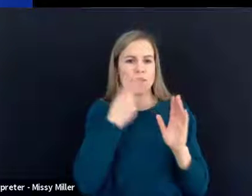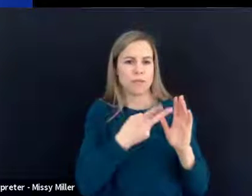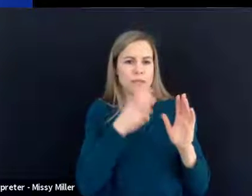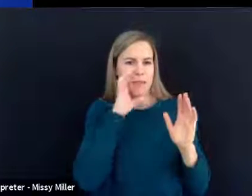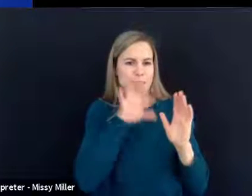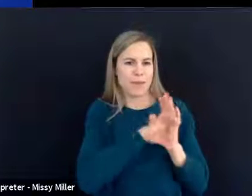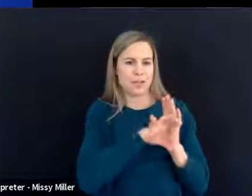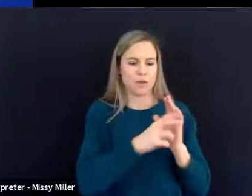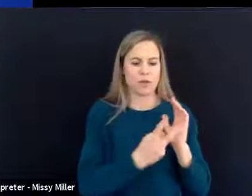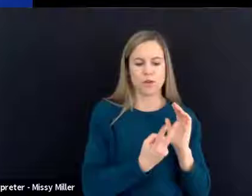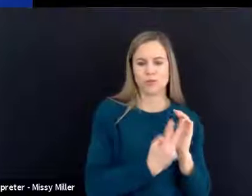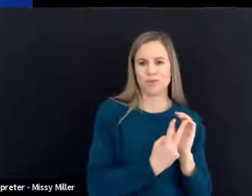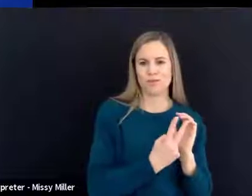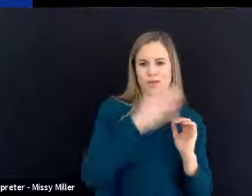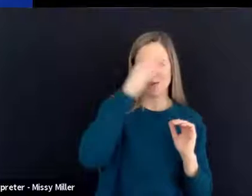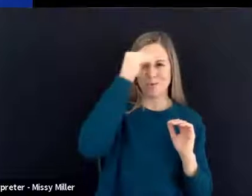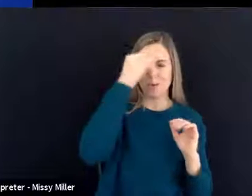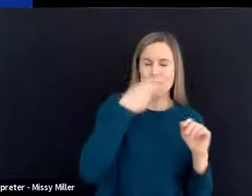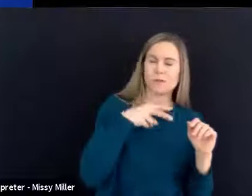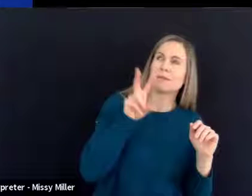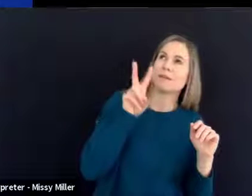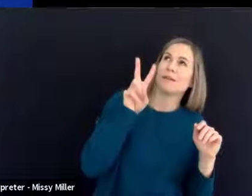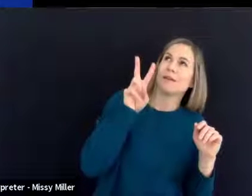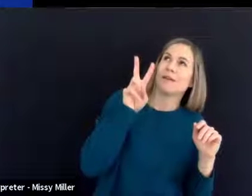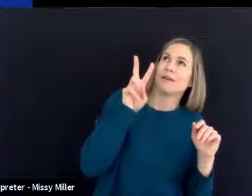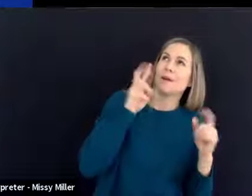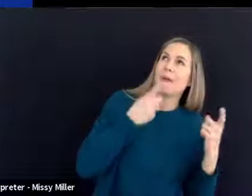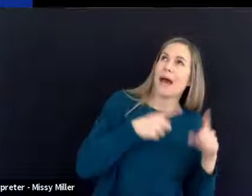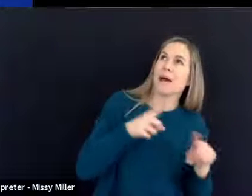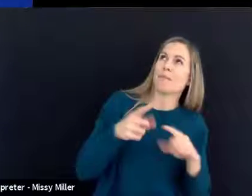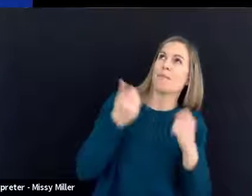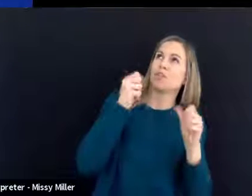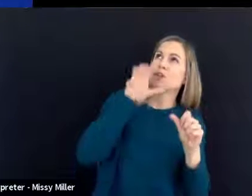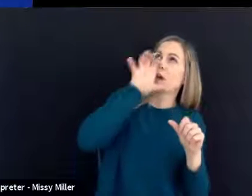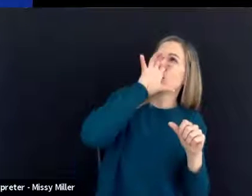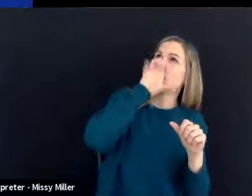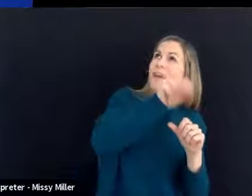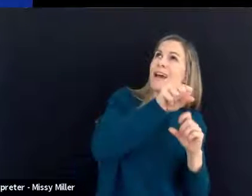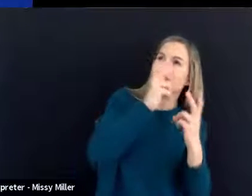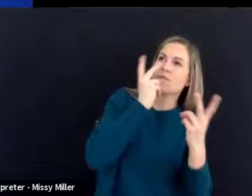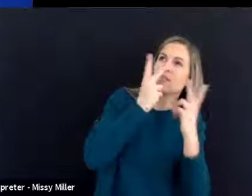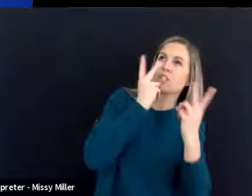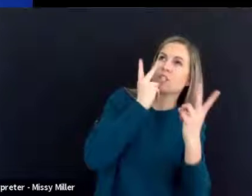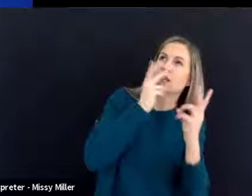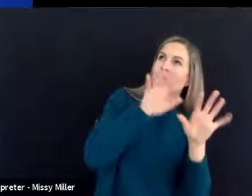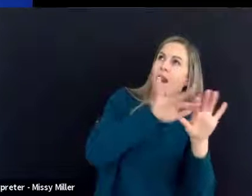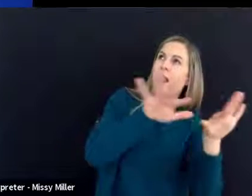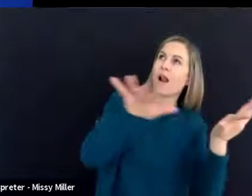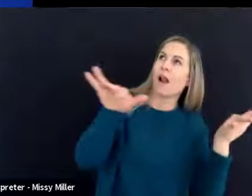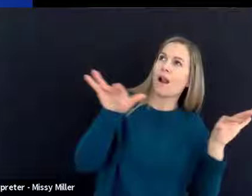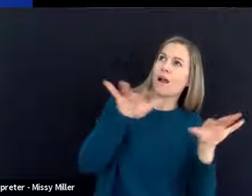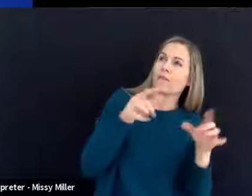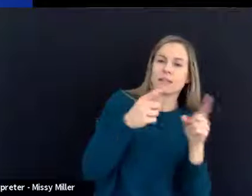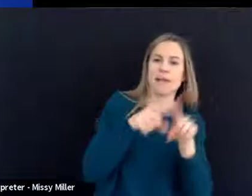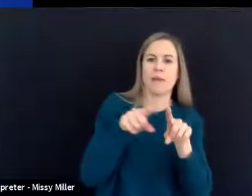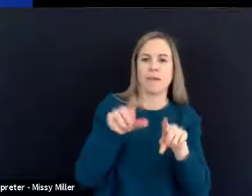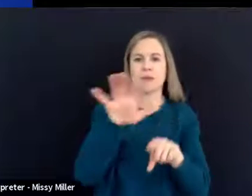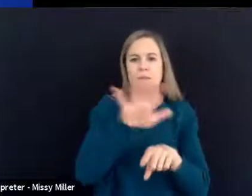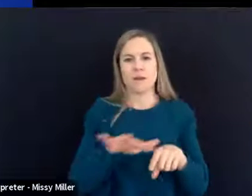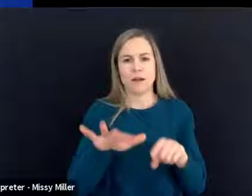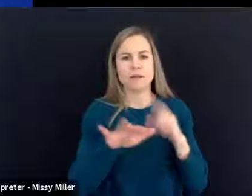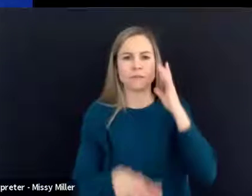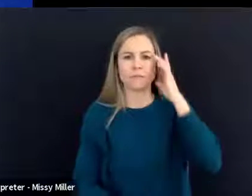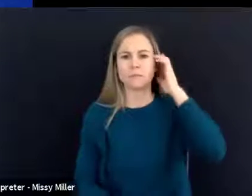little boys staring up at the ceiling are doing that to help themselves orient to what's going on in the space and to be